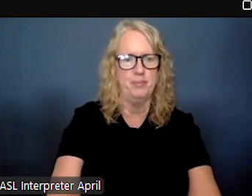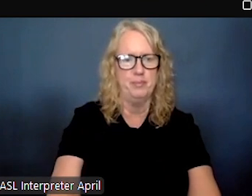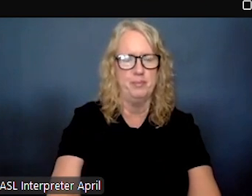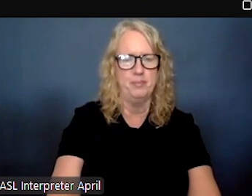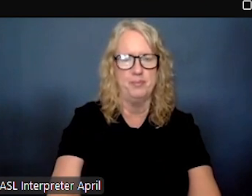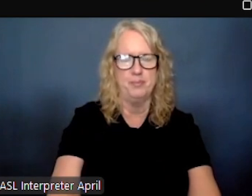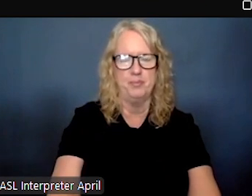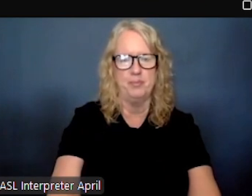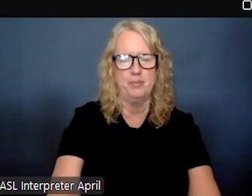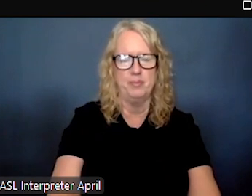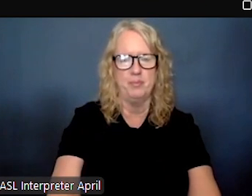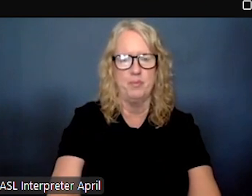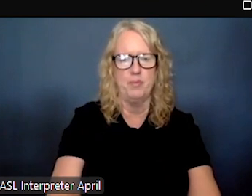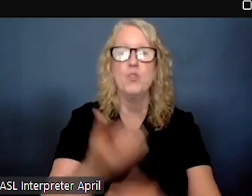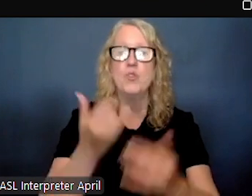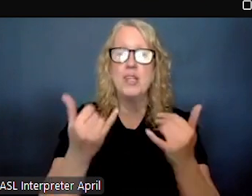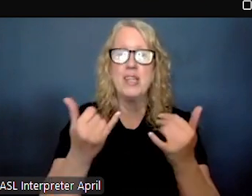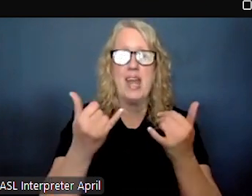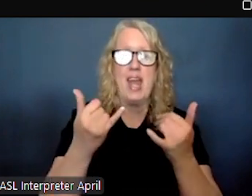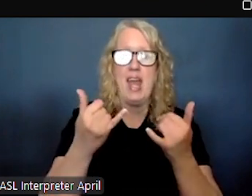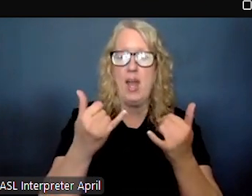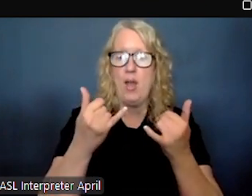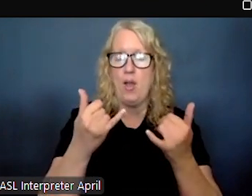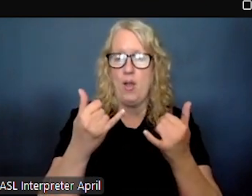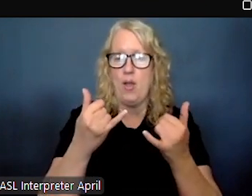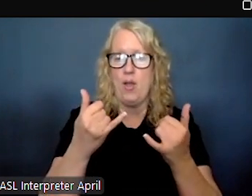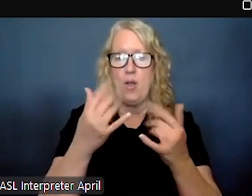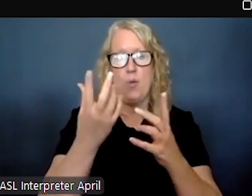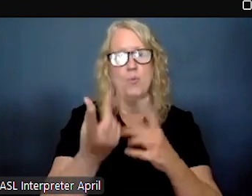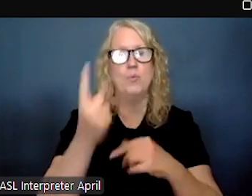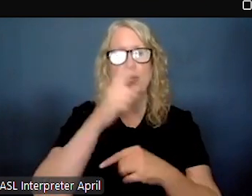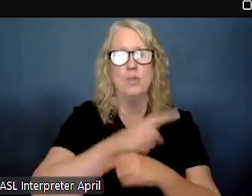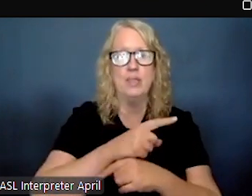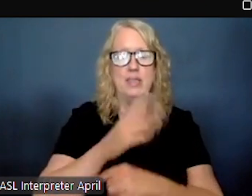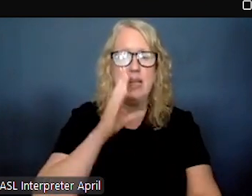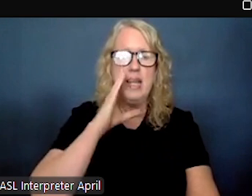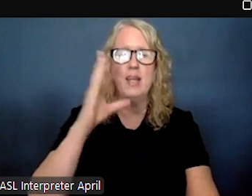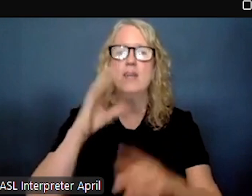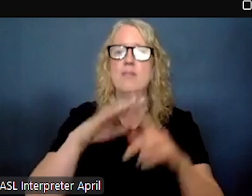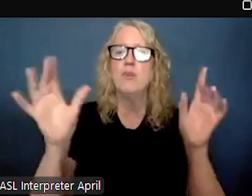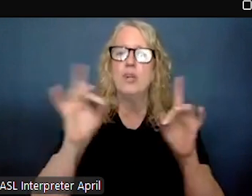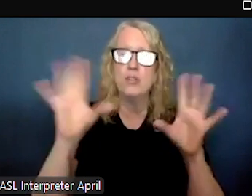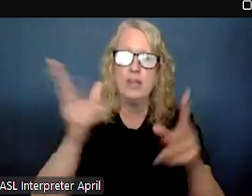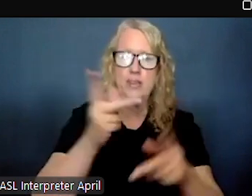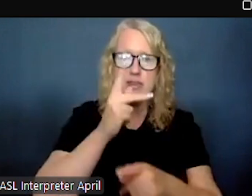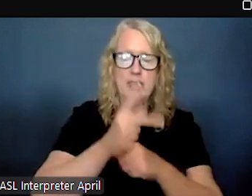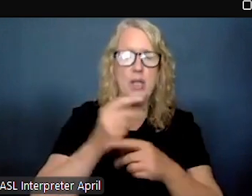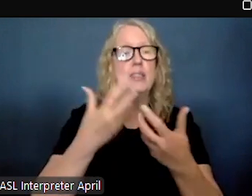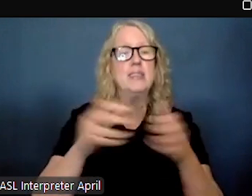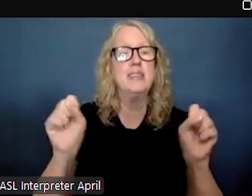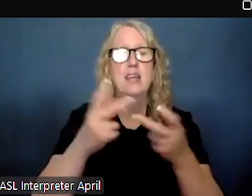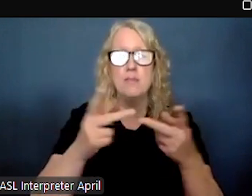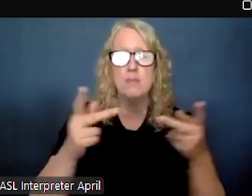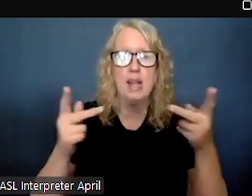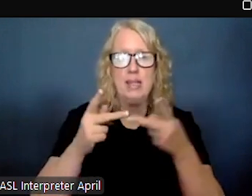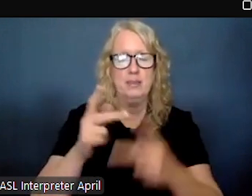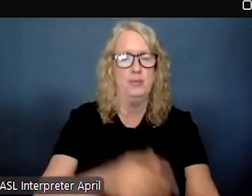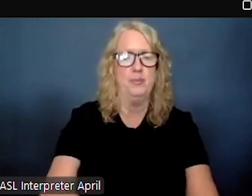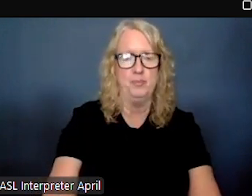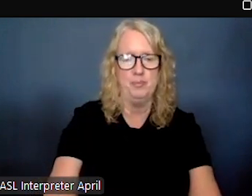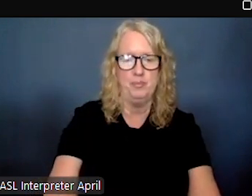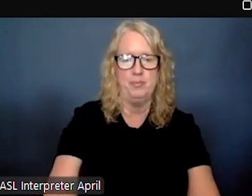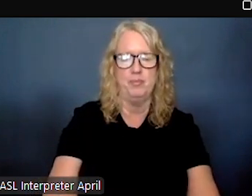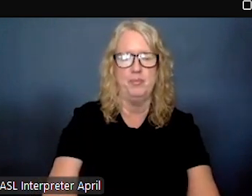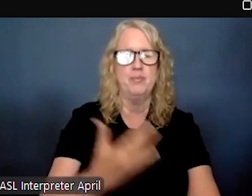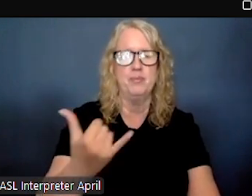All right, we are now going to move to a day in the life of crisis care part 3, a safe place for help. I am going to turn